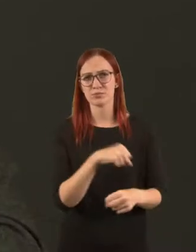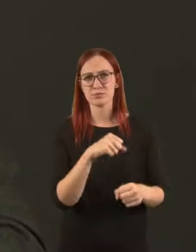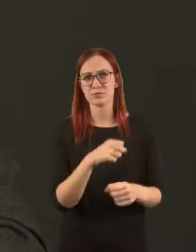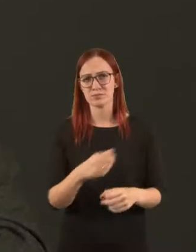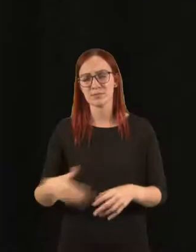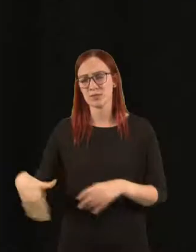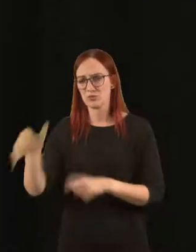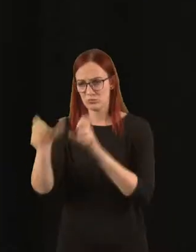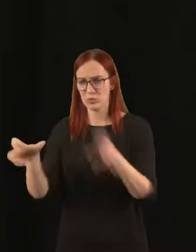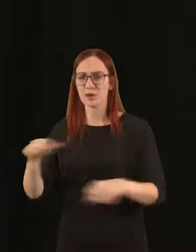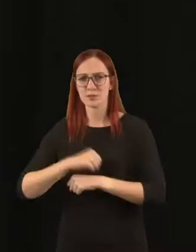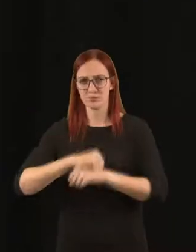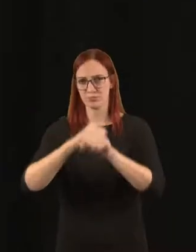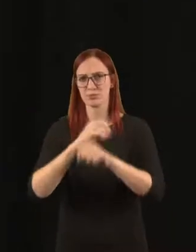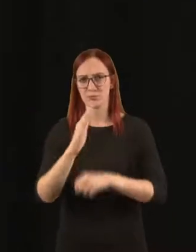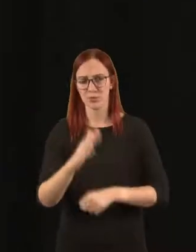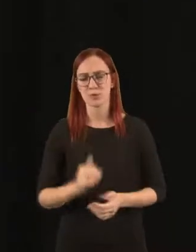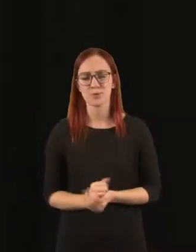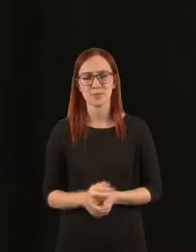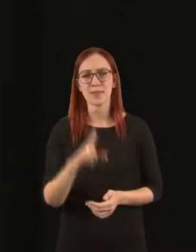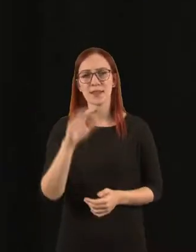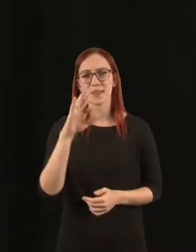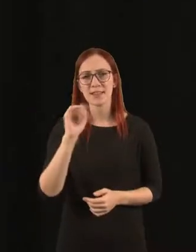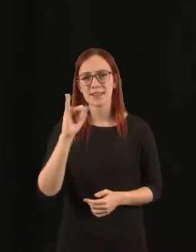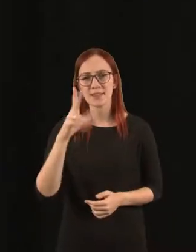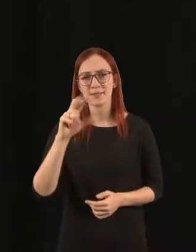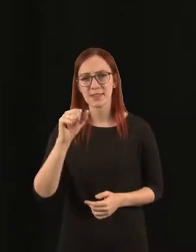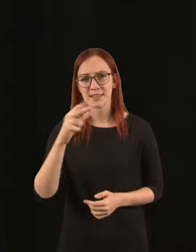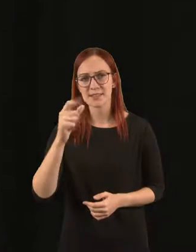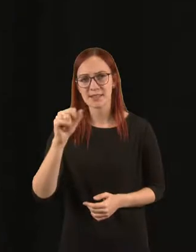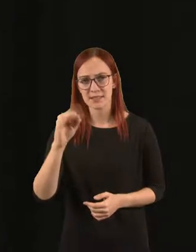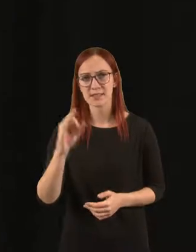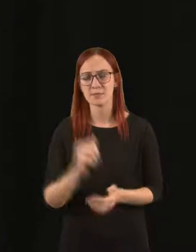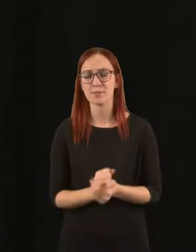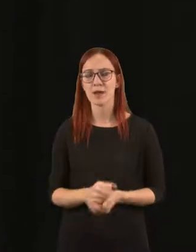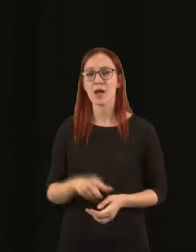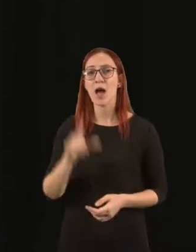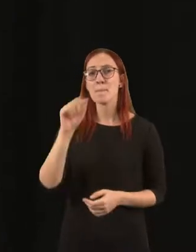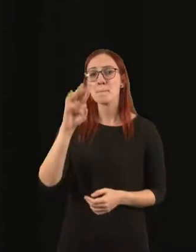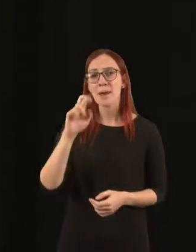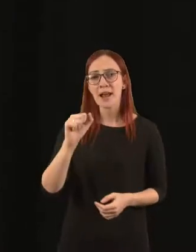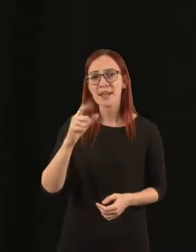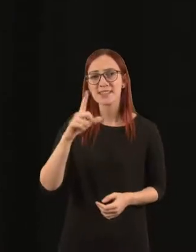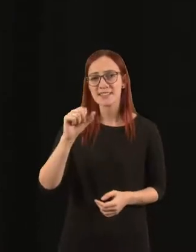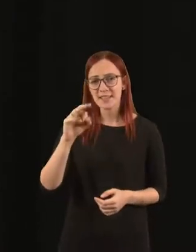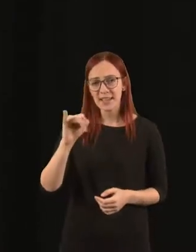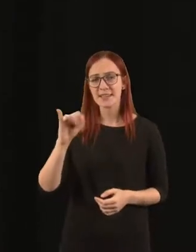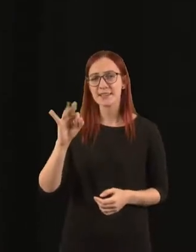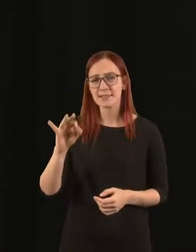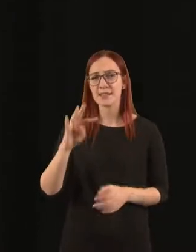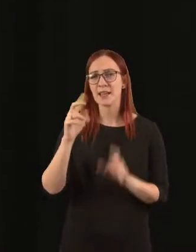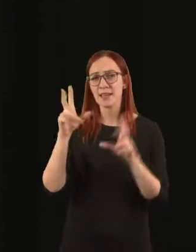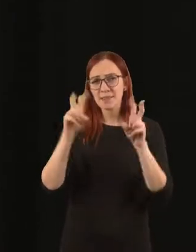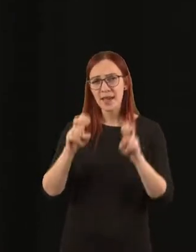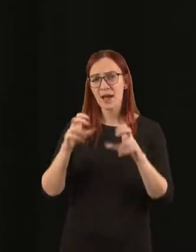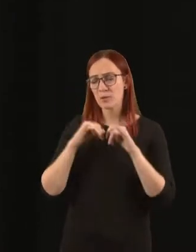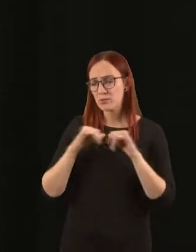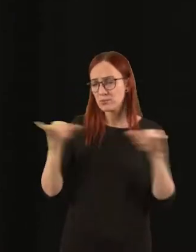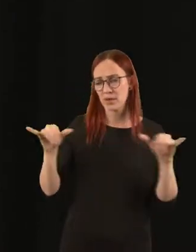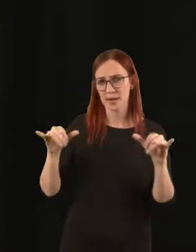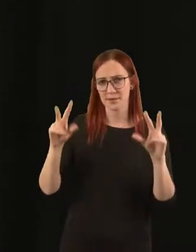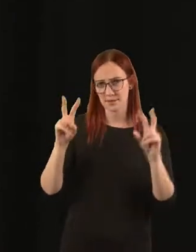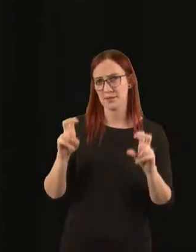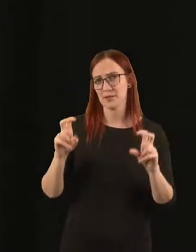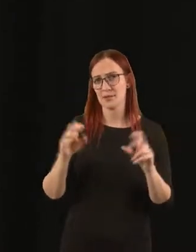our society sees that the money is not used in the correct way, there will be a lot of resistance. Mr. Krinickas,